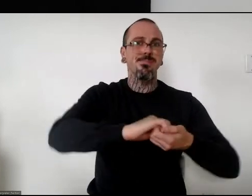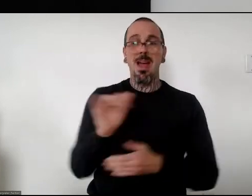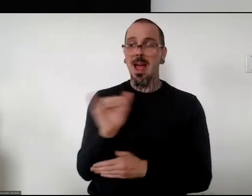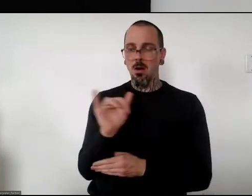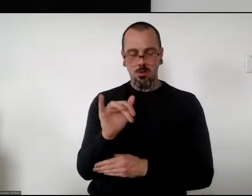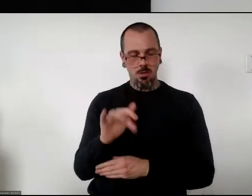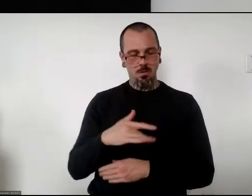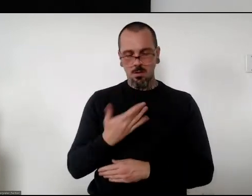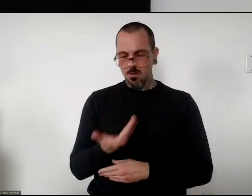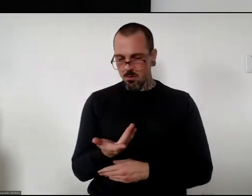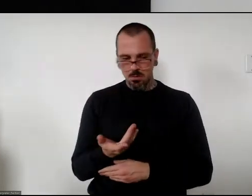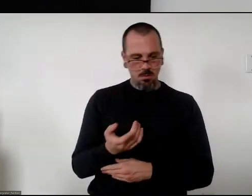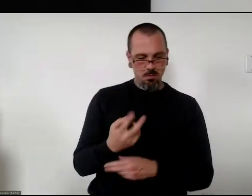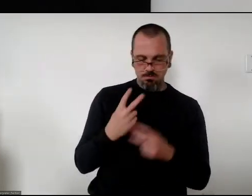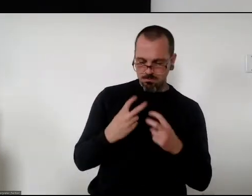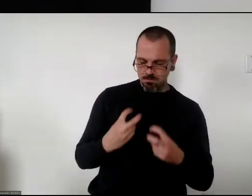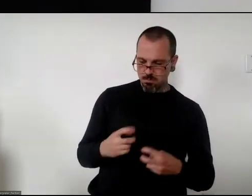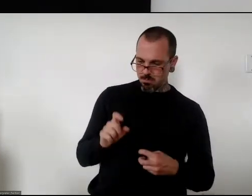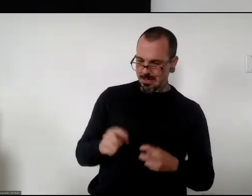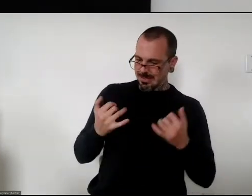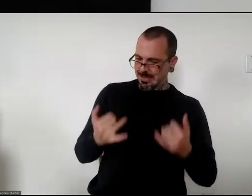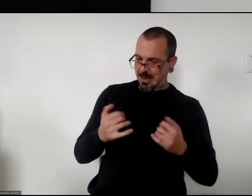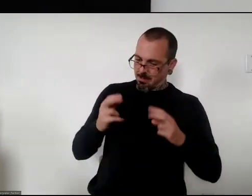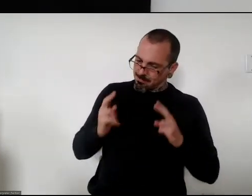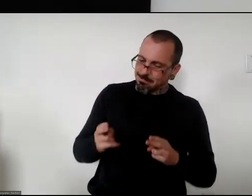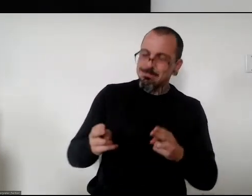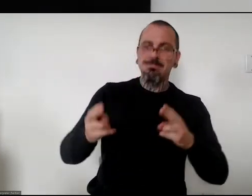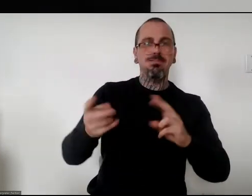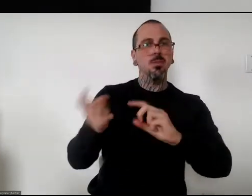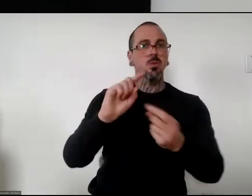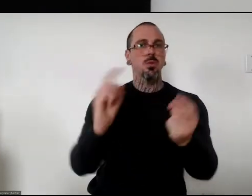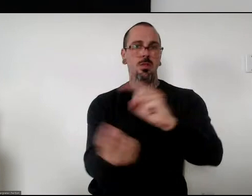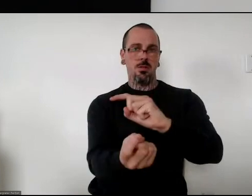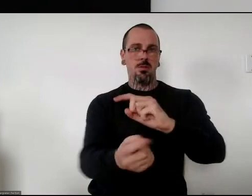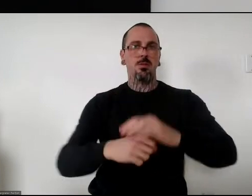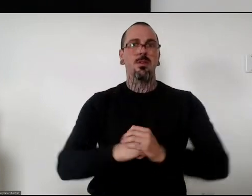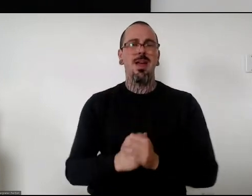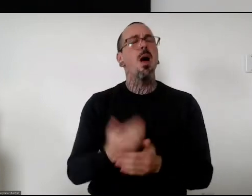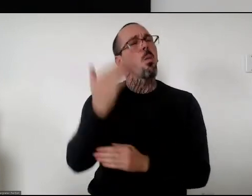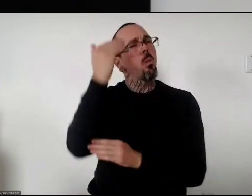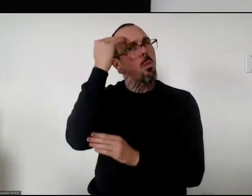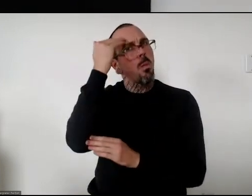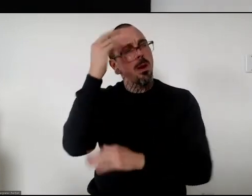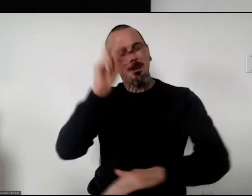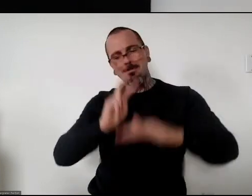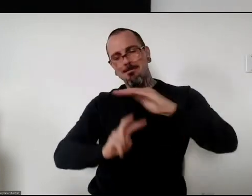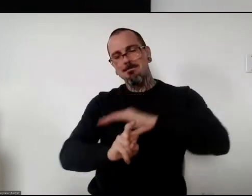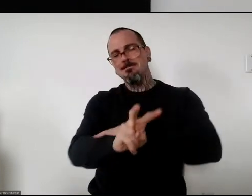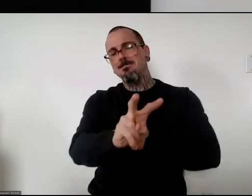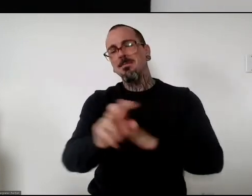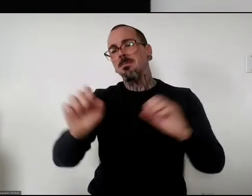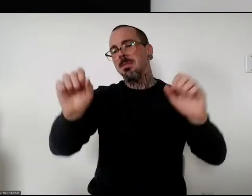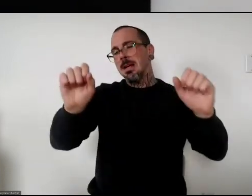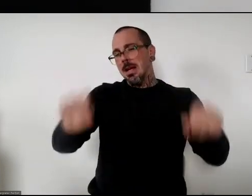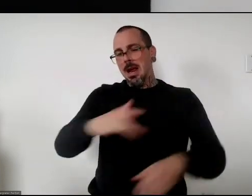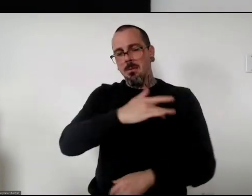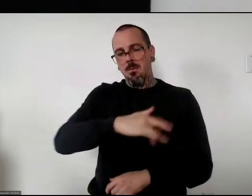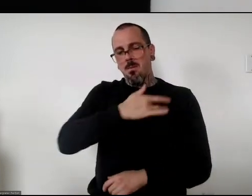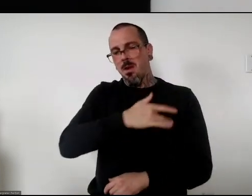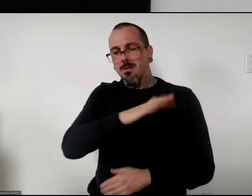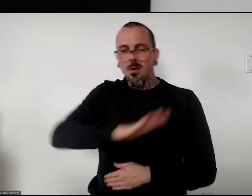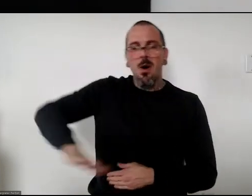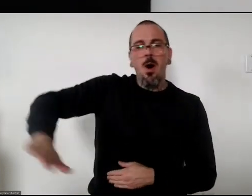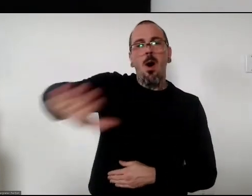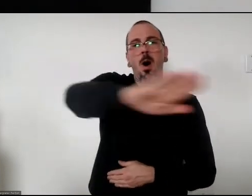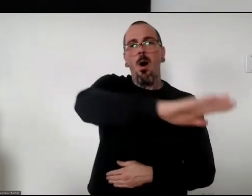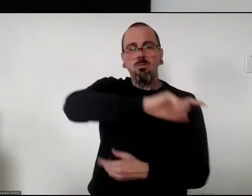to create long-term change that creates a safer province for each and every one of us right here in Newfoundland and Labrador and across